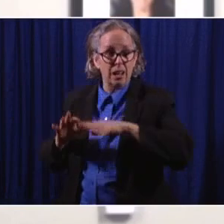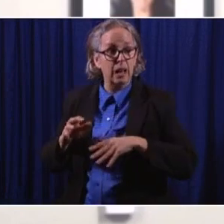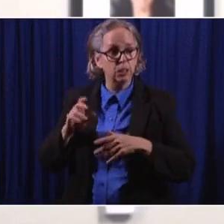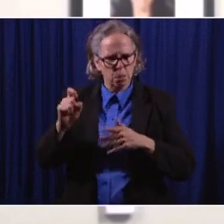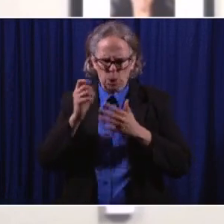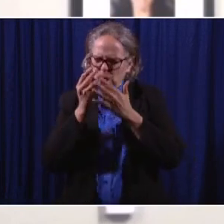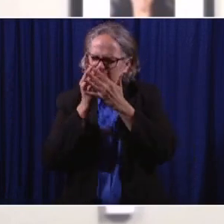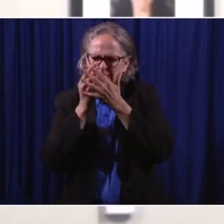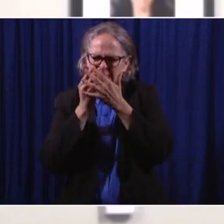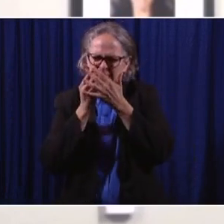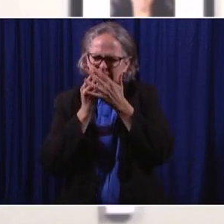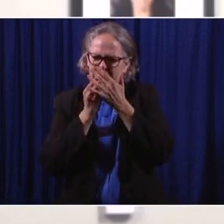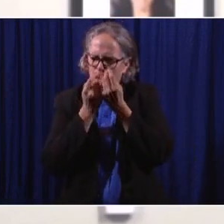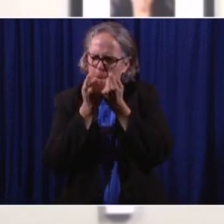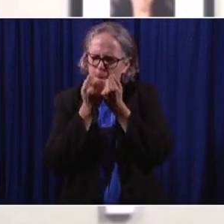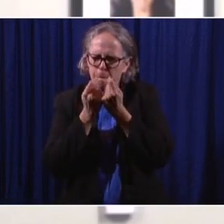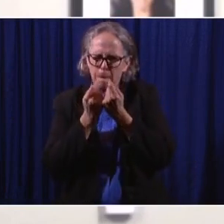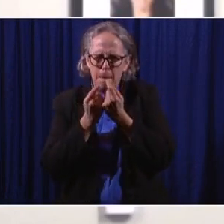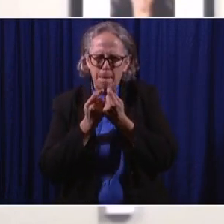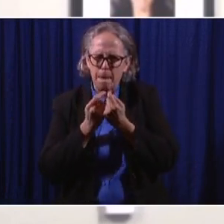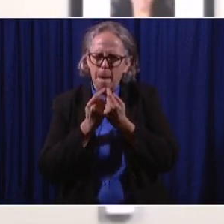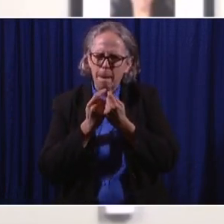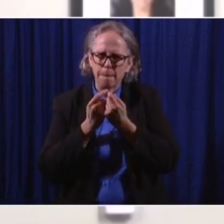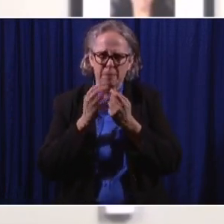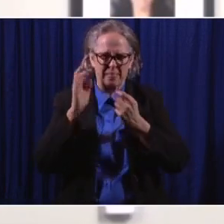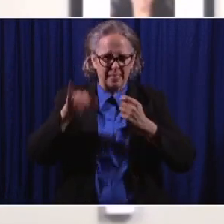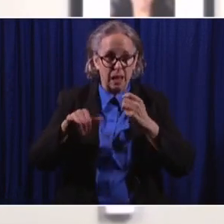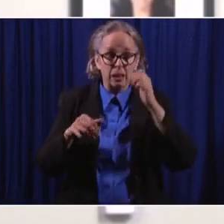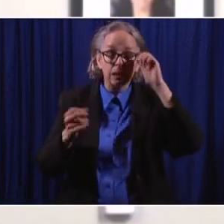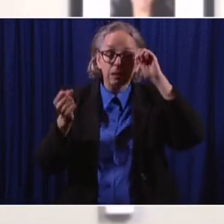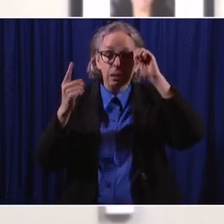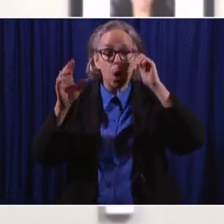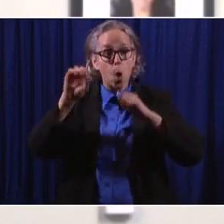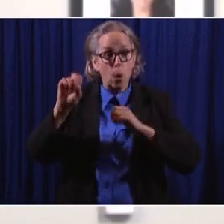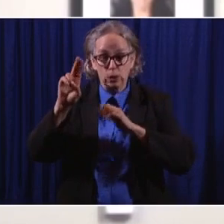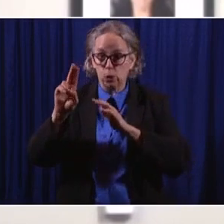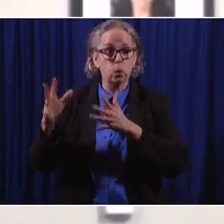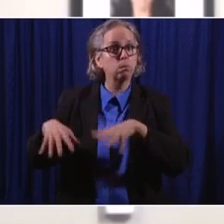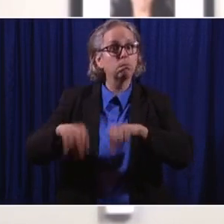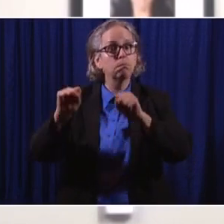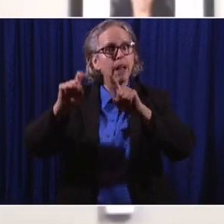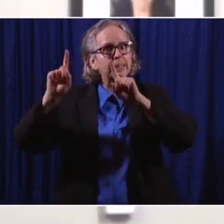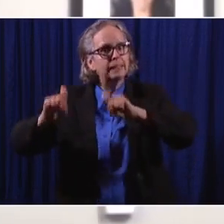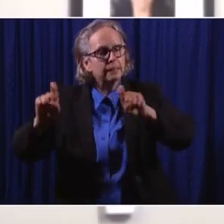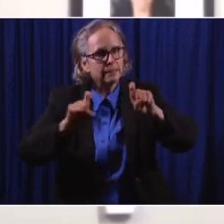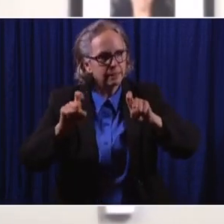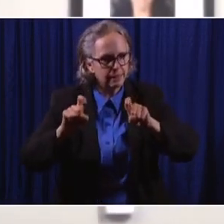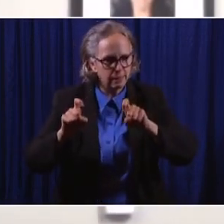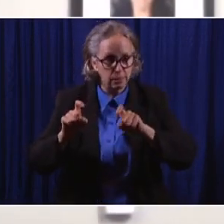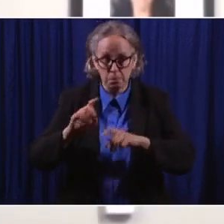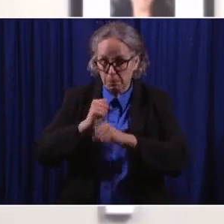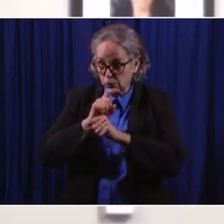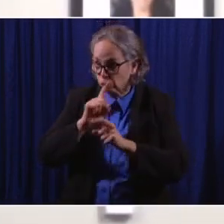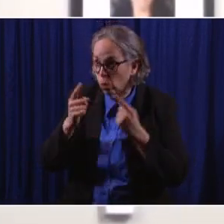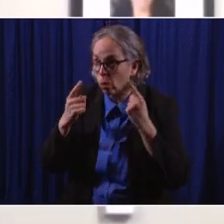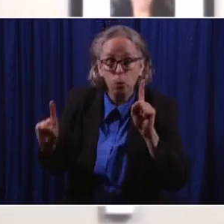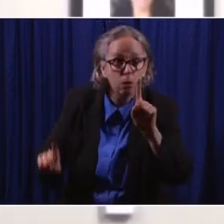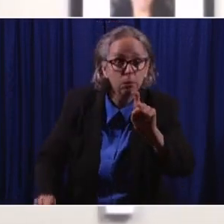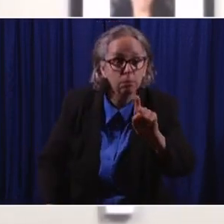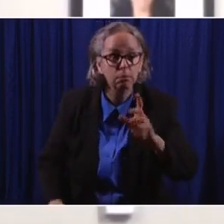of the air. And OSU will be doing testing to make sure that they do. And if they do, we'll buy more for